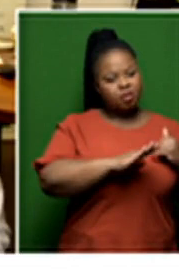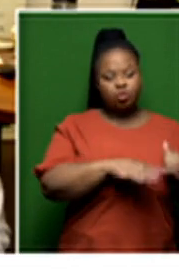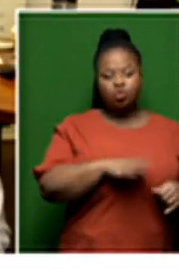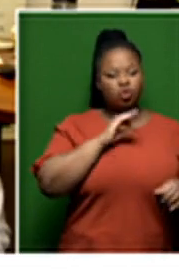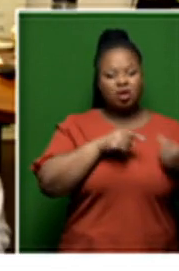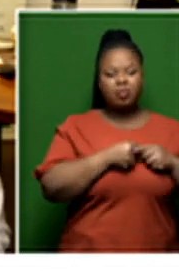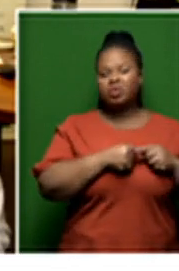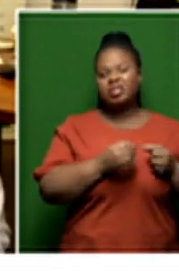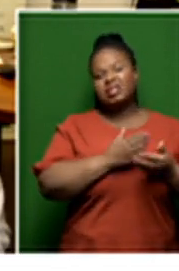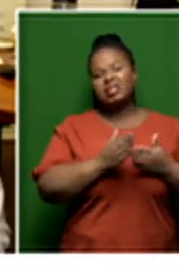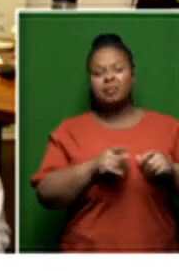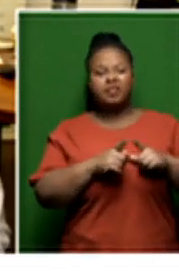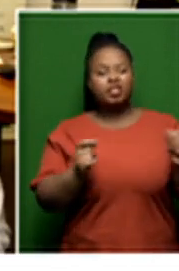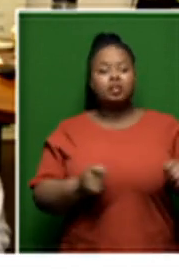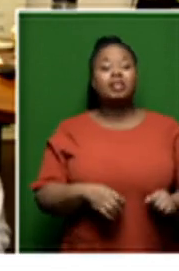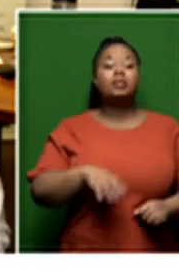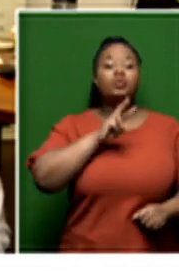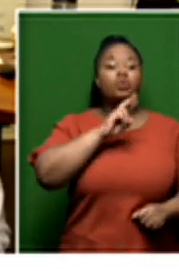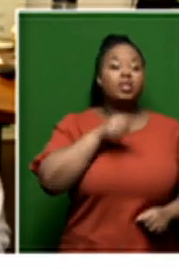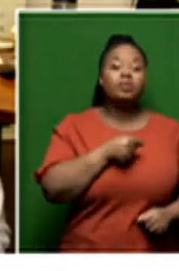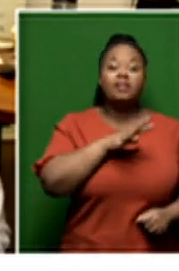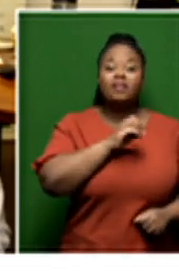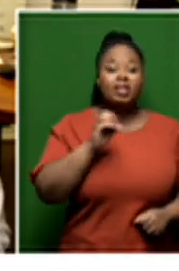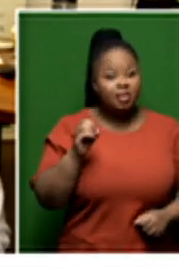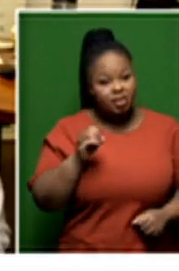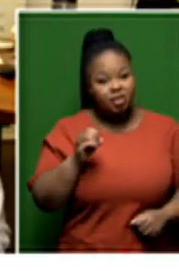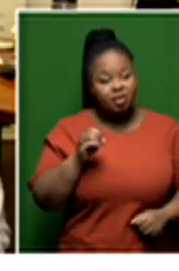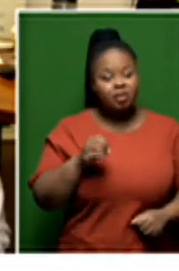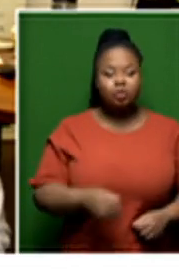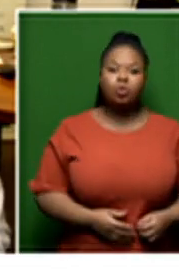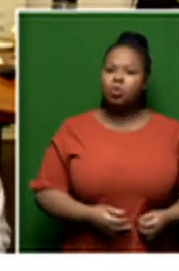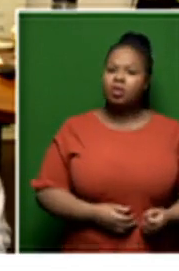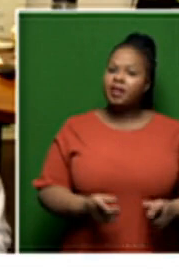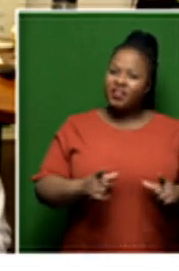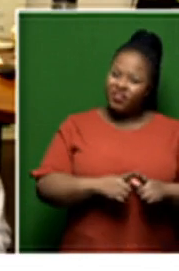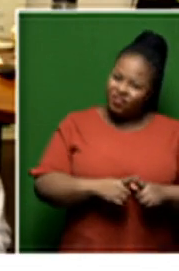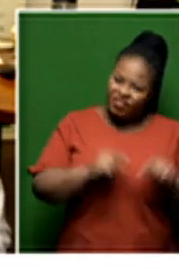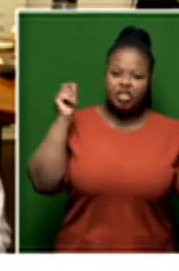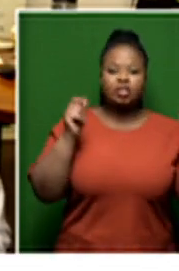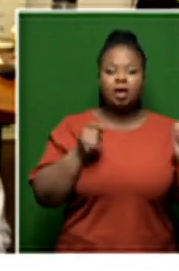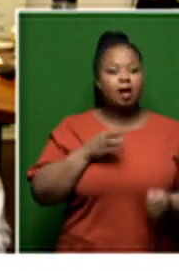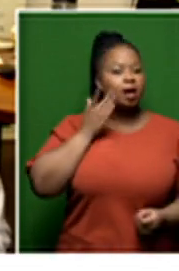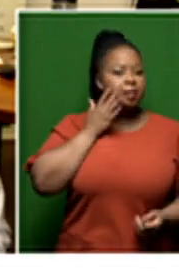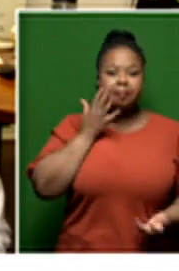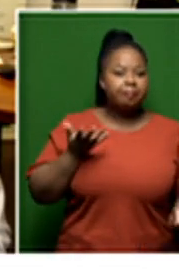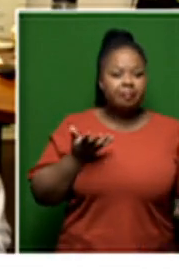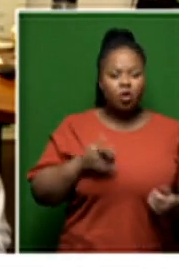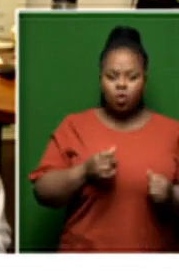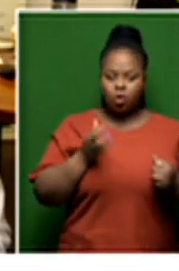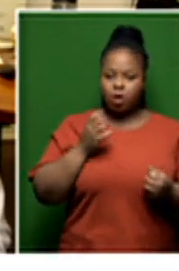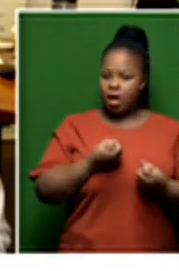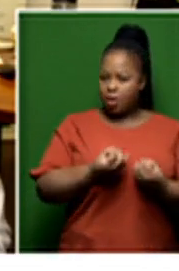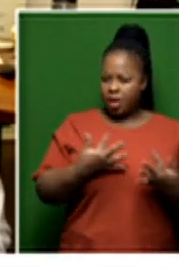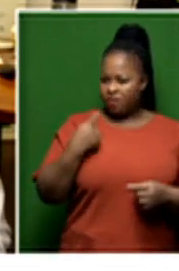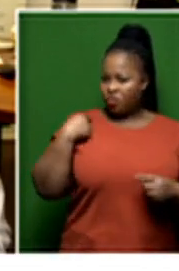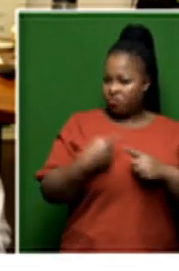various stages of completion. Out of the 2,500, how many have actually been completed in the 3 years